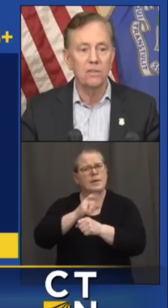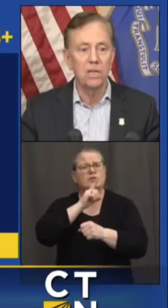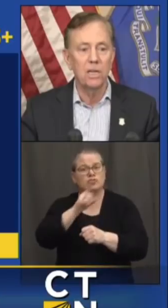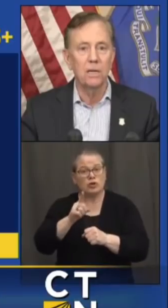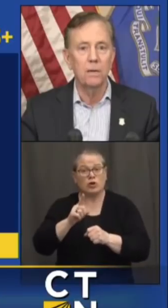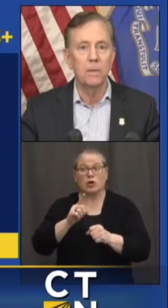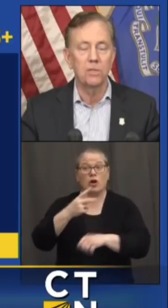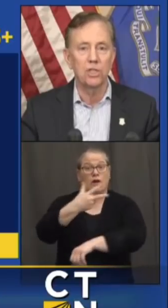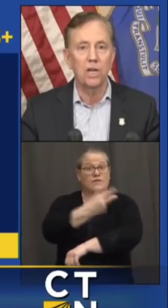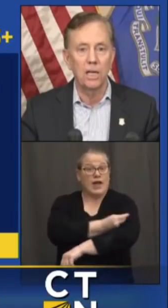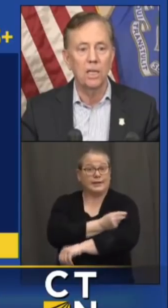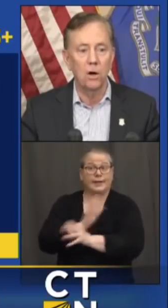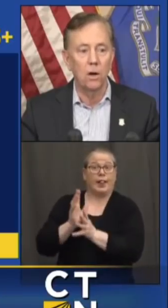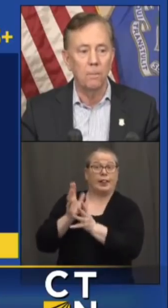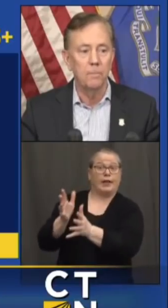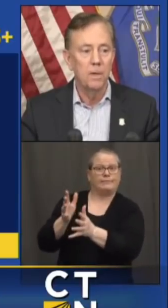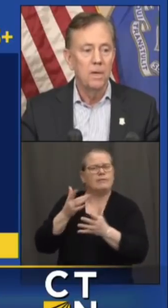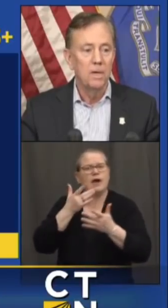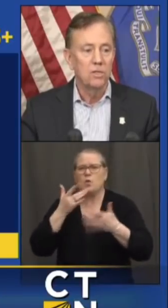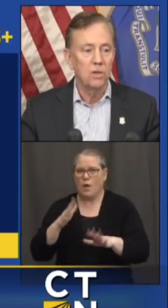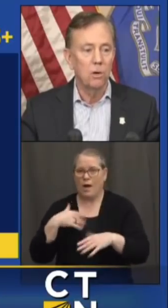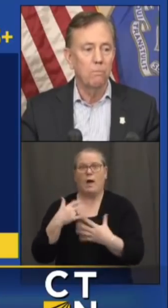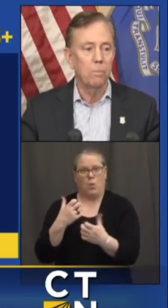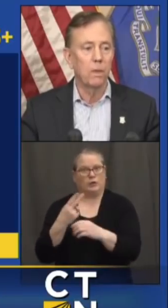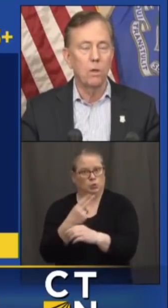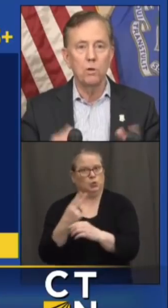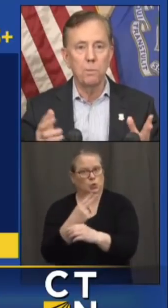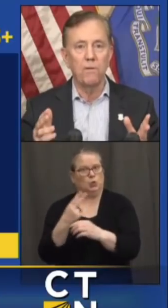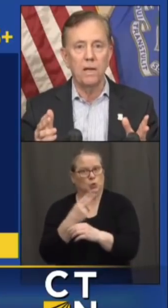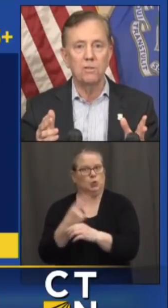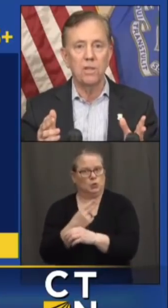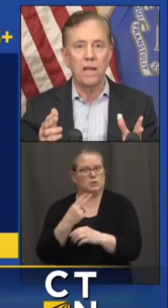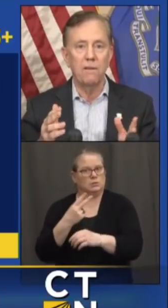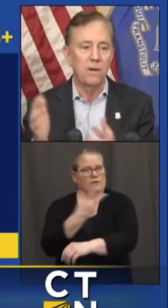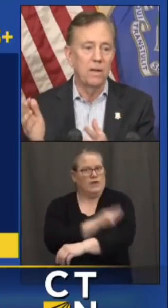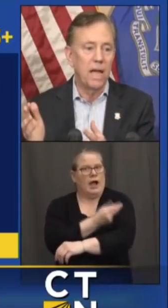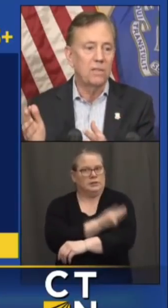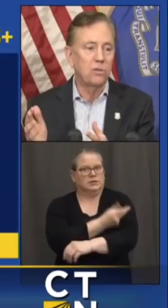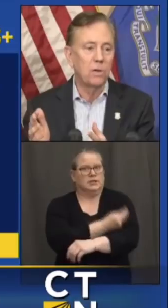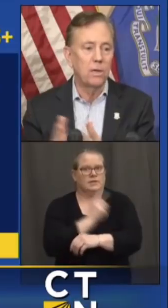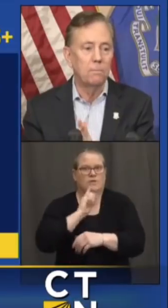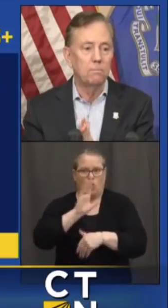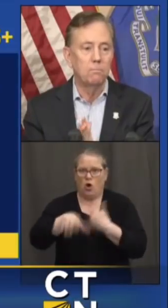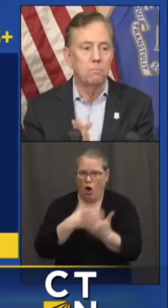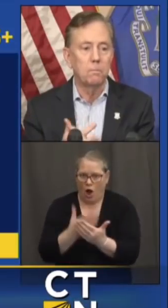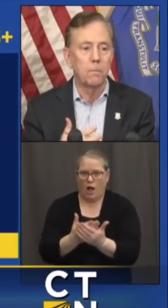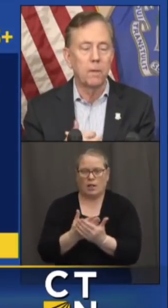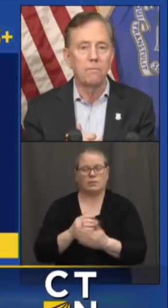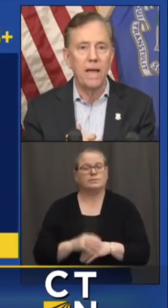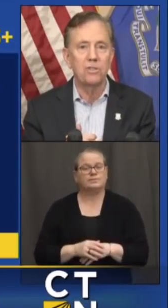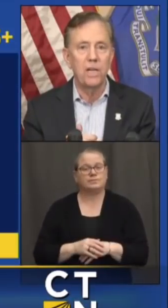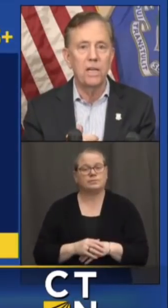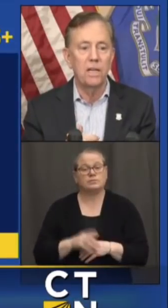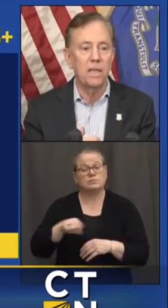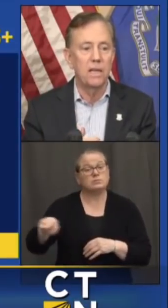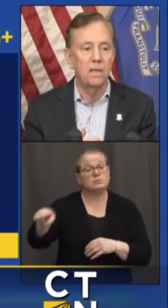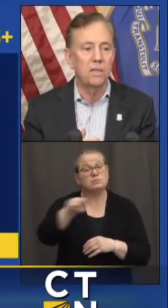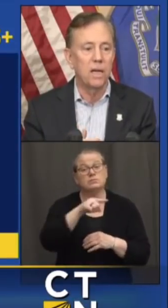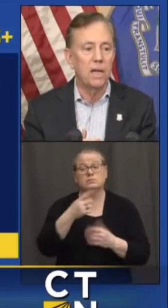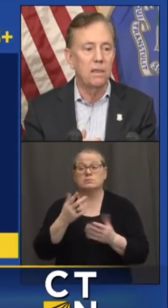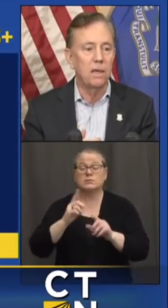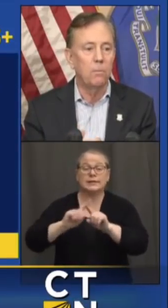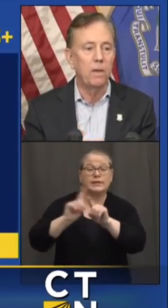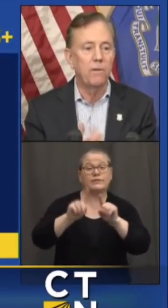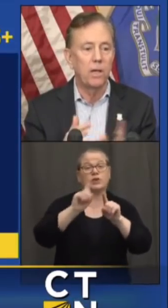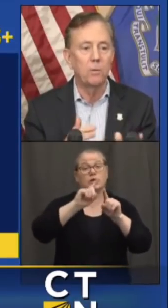every vaccine is a shot in the arm. So those providers that have an extra vaccine at the end